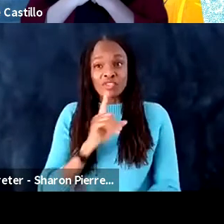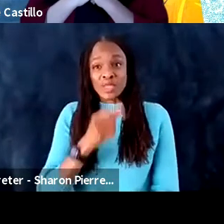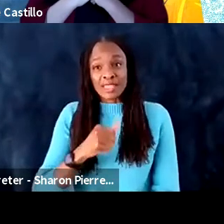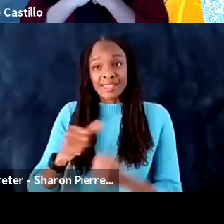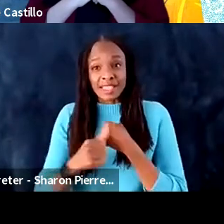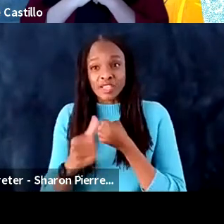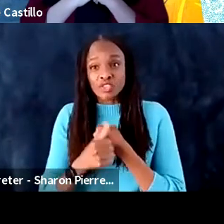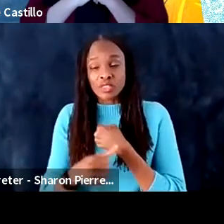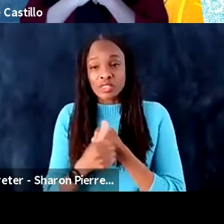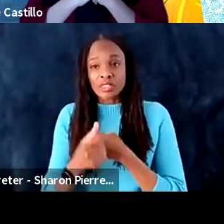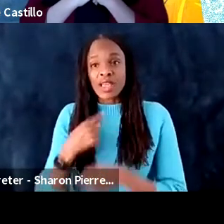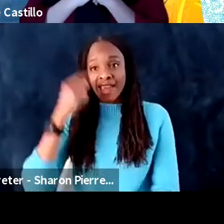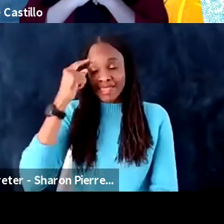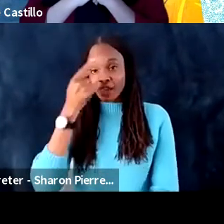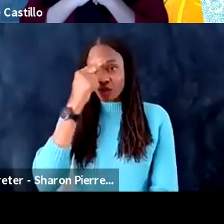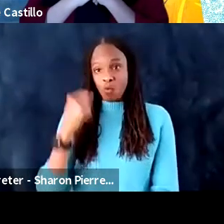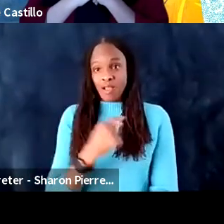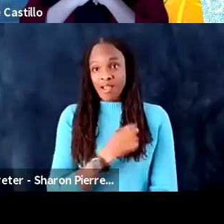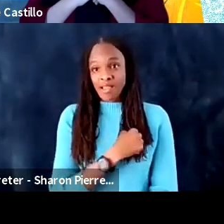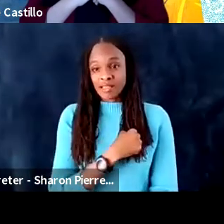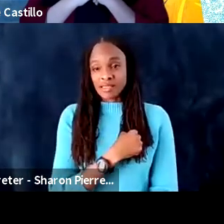So, you know, I think for us,